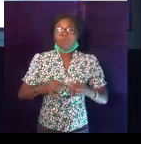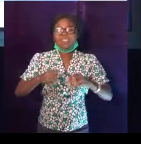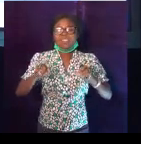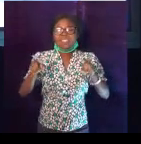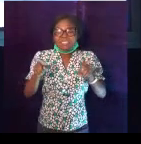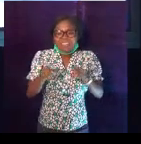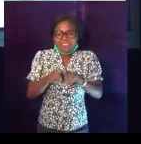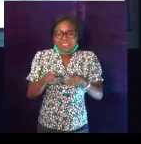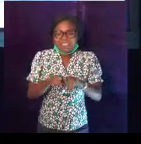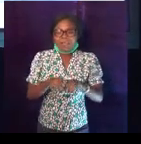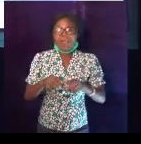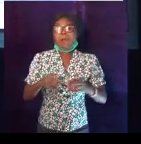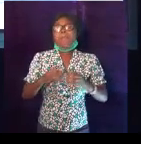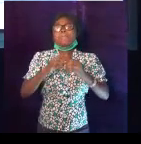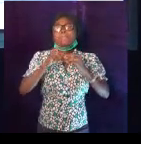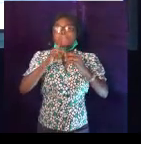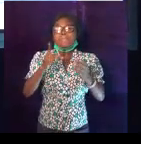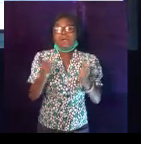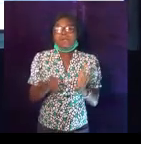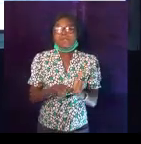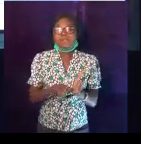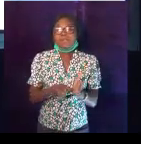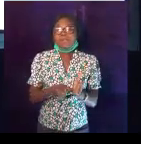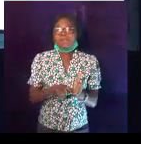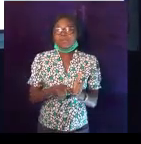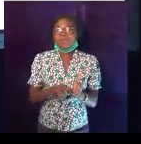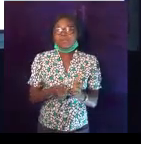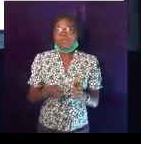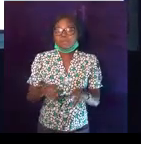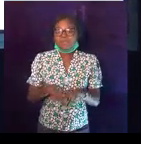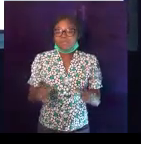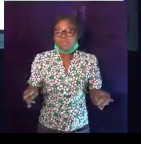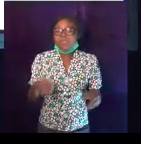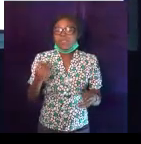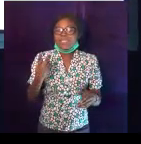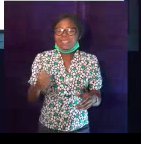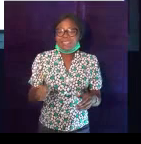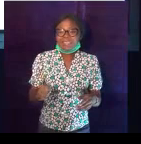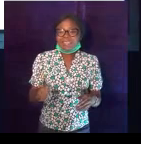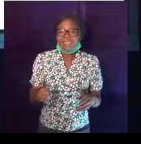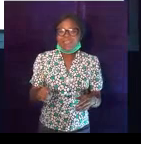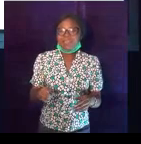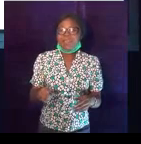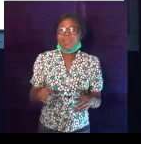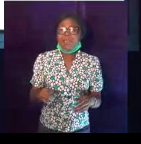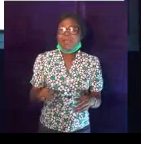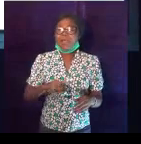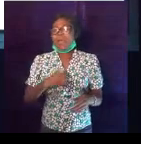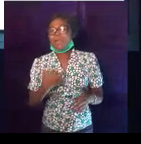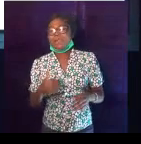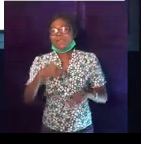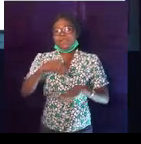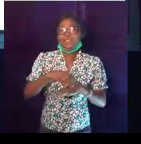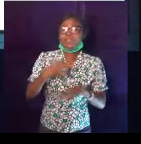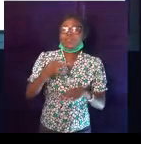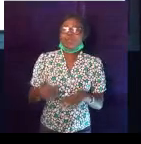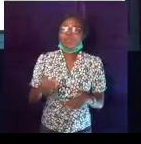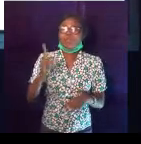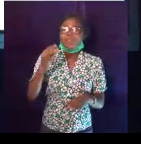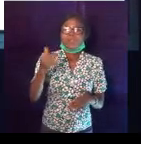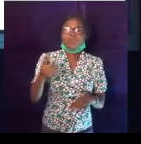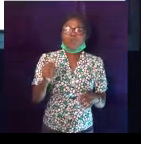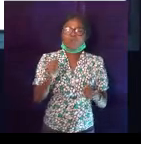parts and it occupies the middle position. Let's see this play out in action. The median of any set of